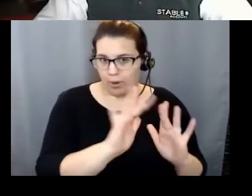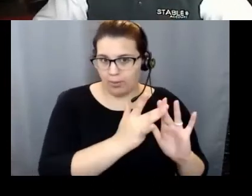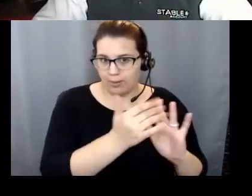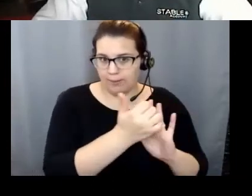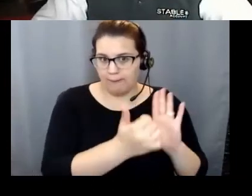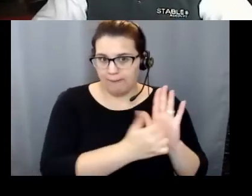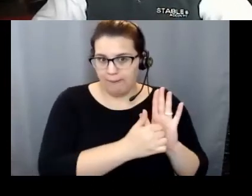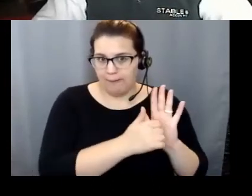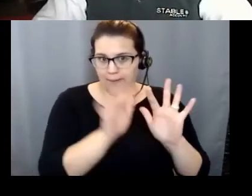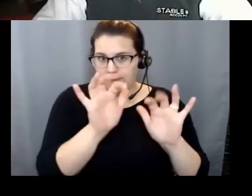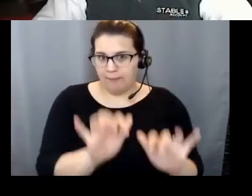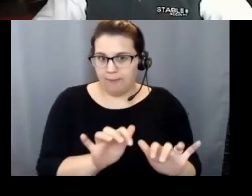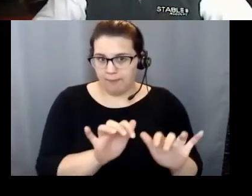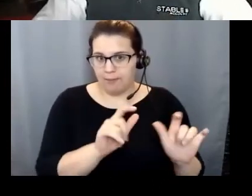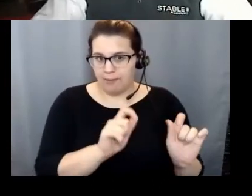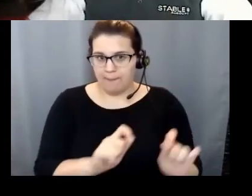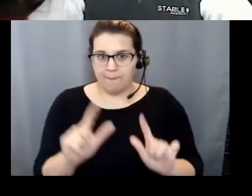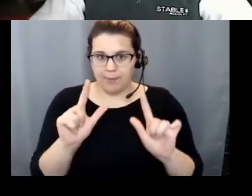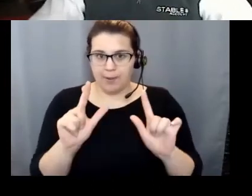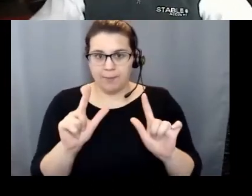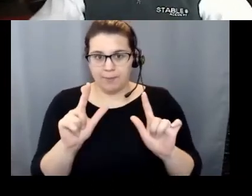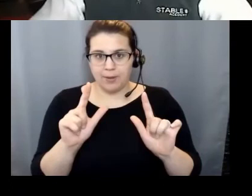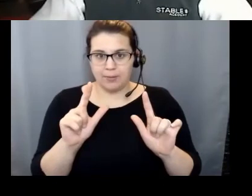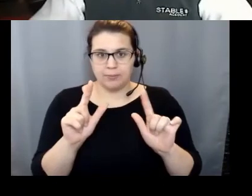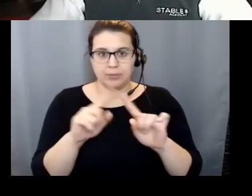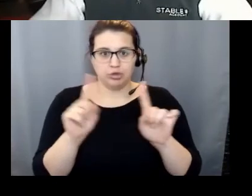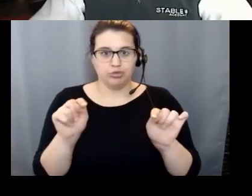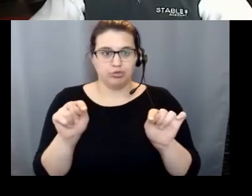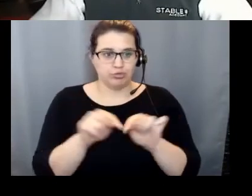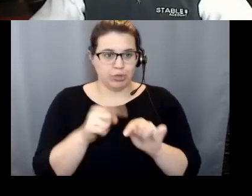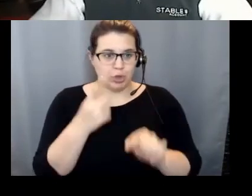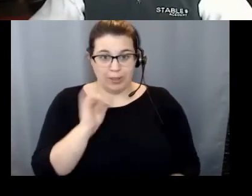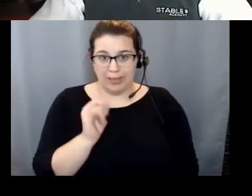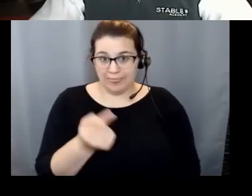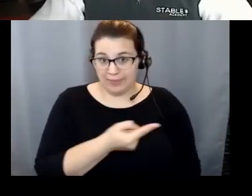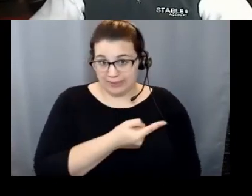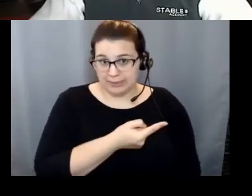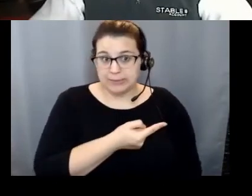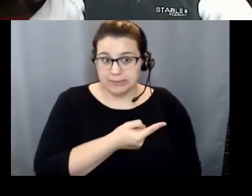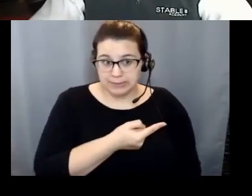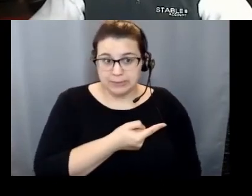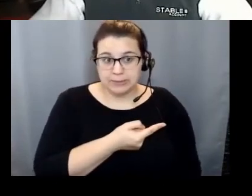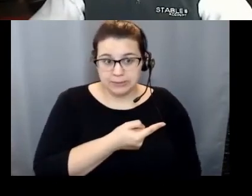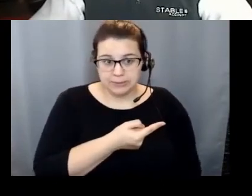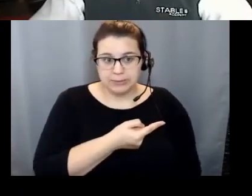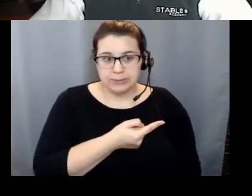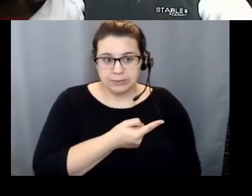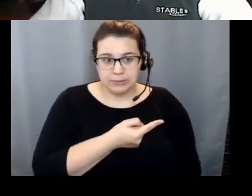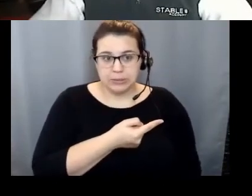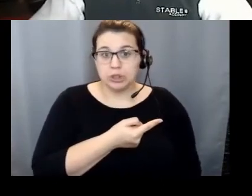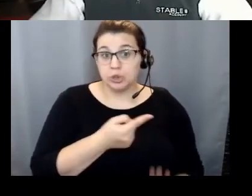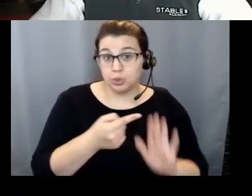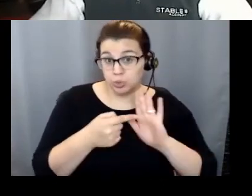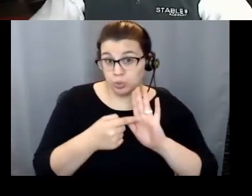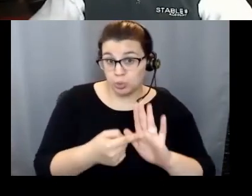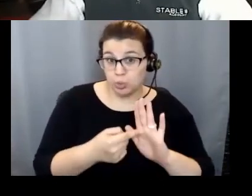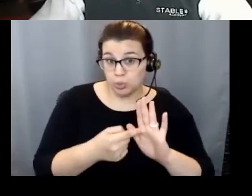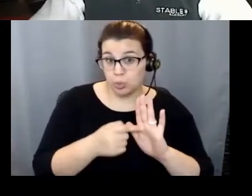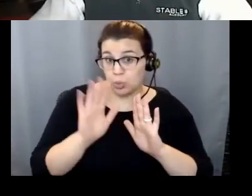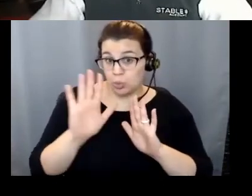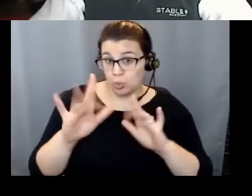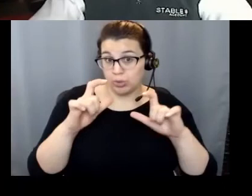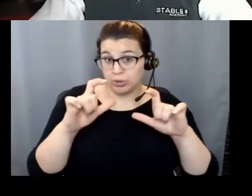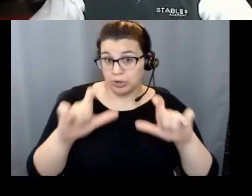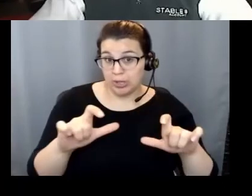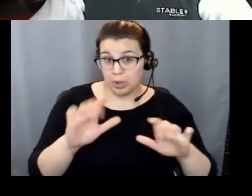banking account, and it will bring up a screen similar to this, where it will actually show my checking, my